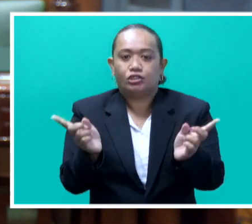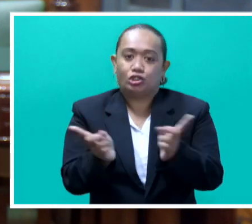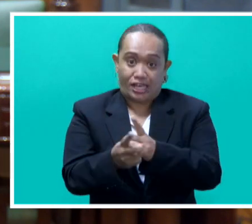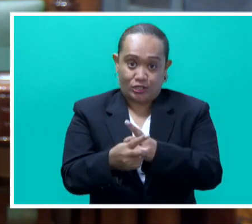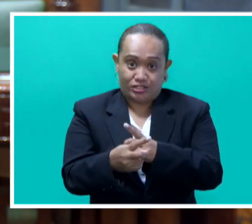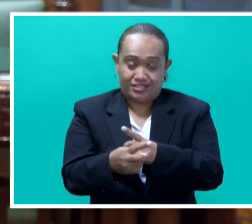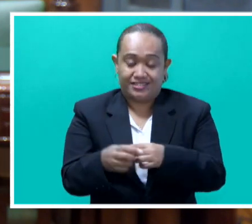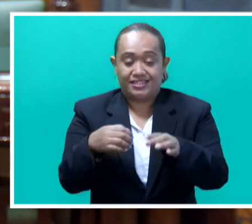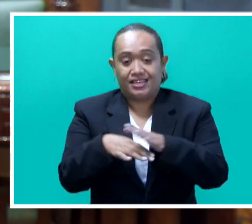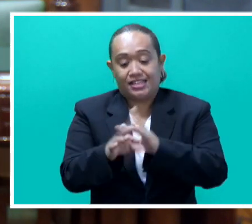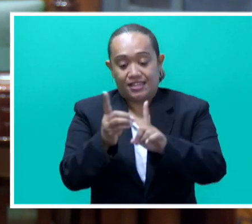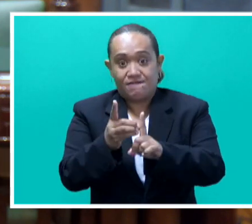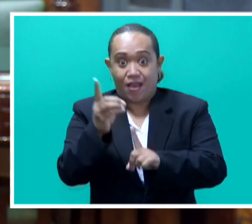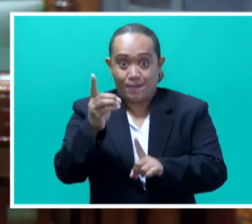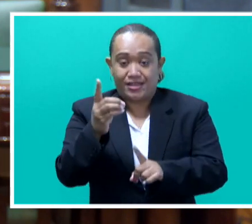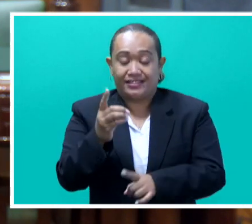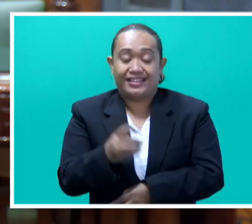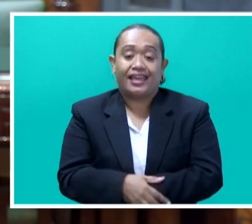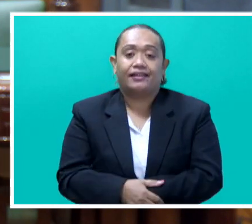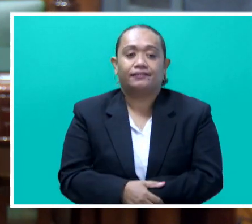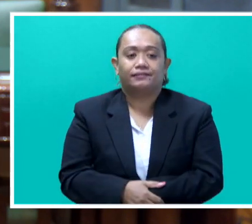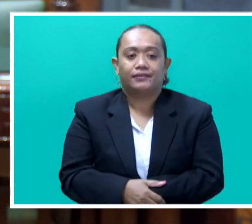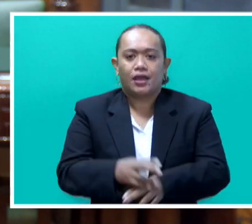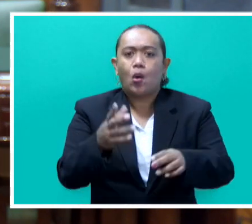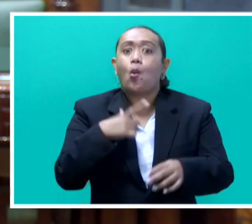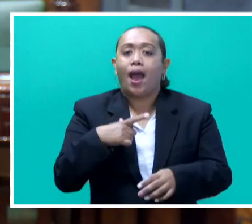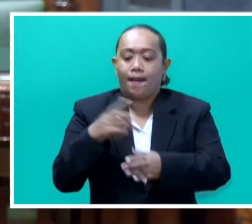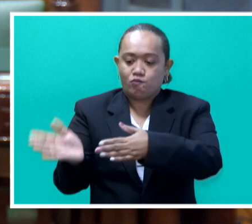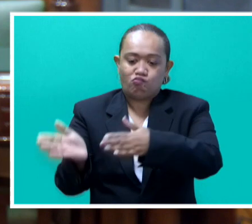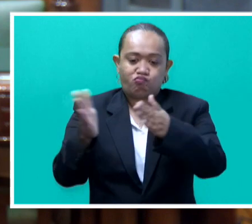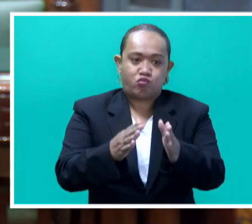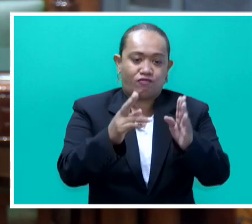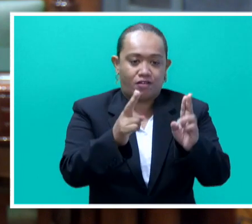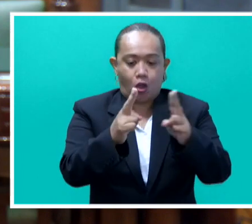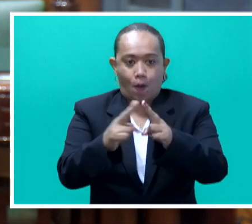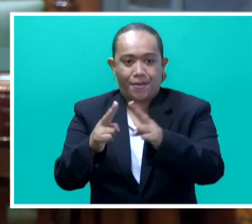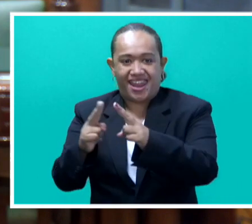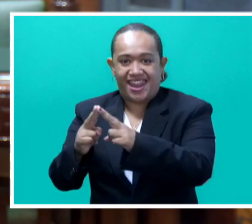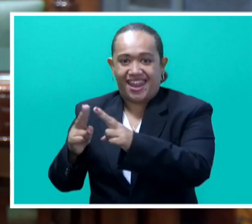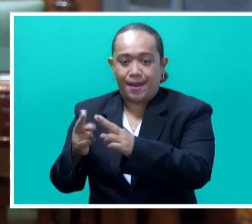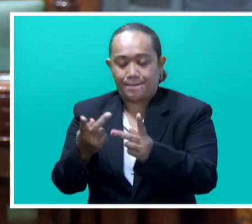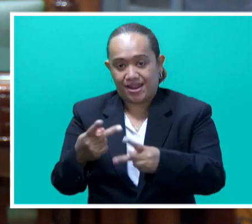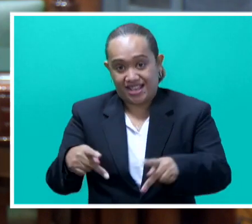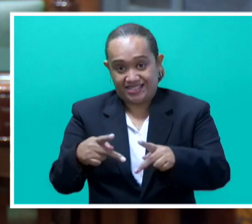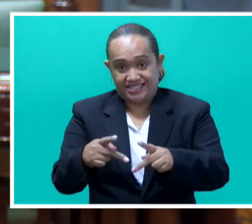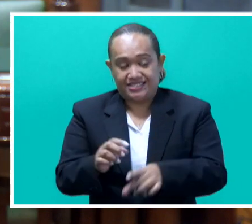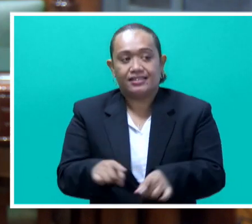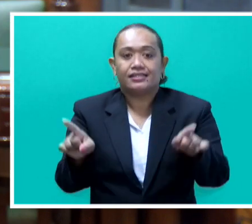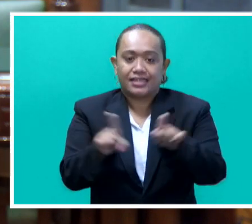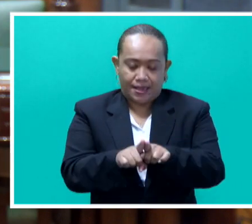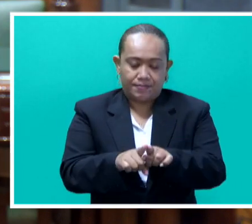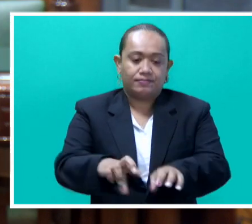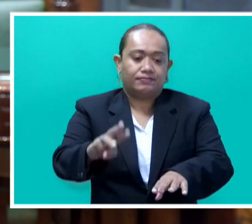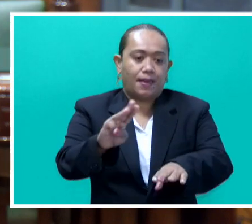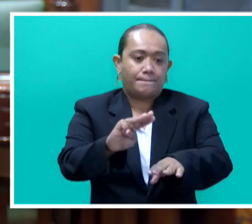due to increased urbanization and the need for a wider scope of development in peri-urban, rural, and maritime